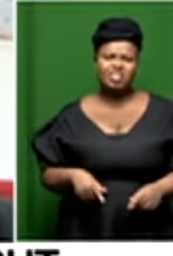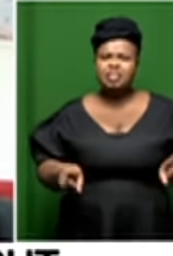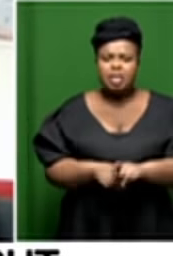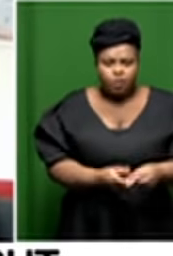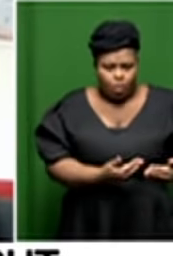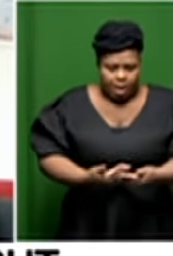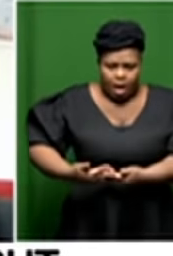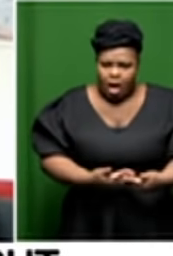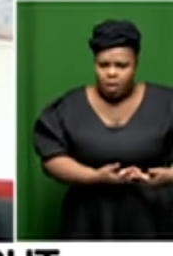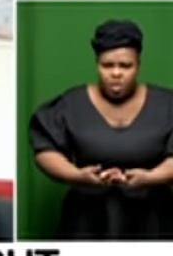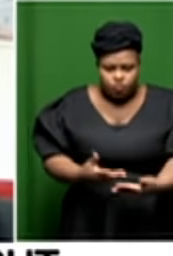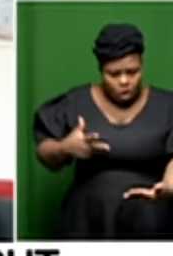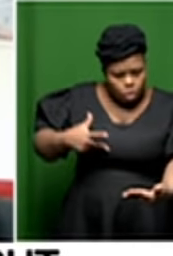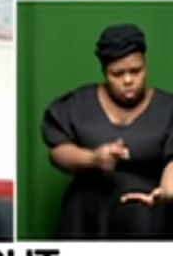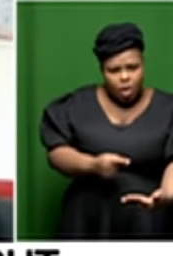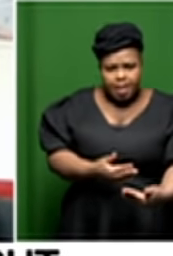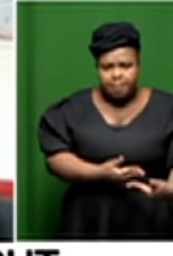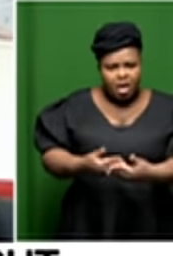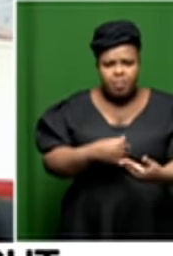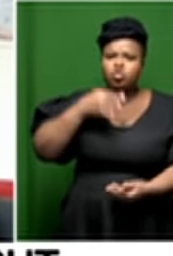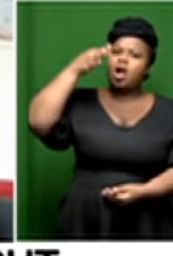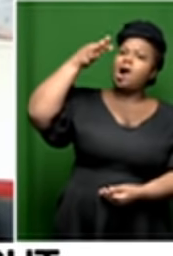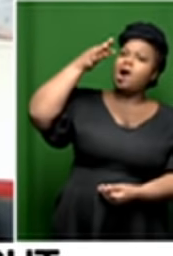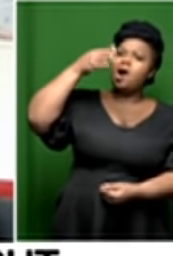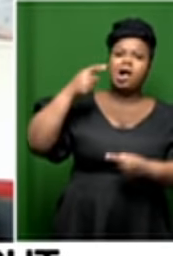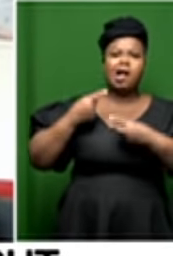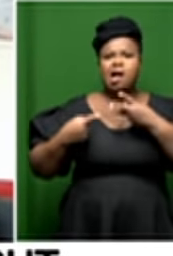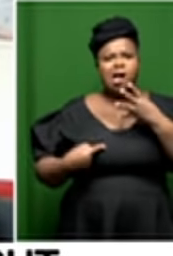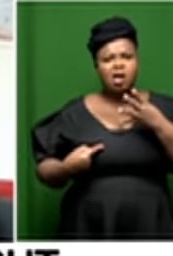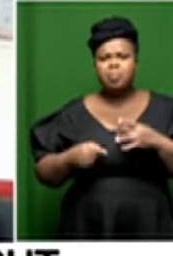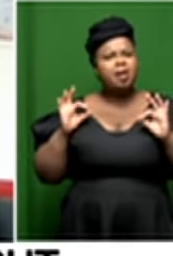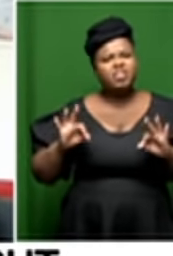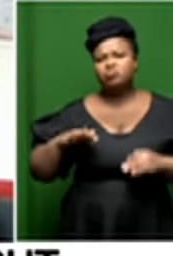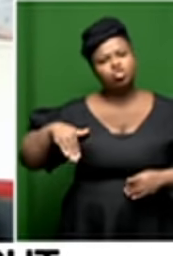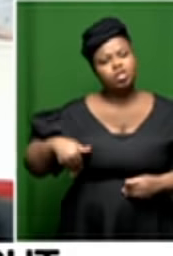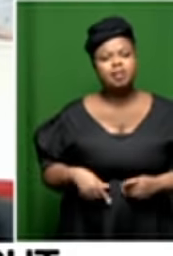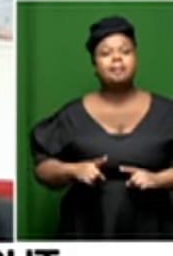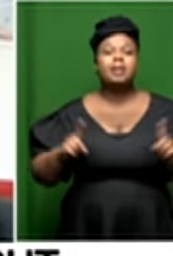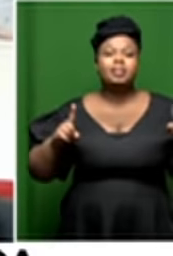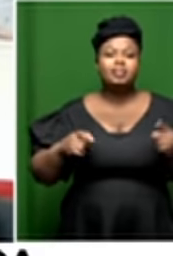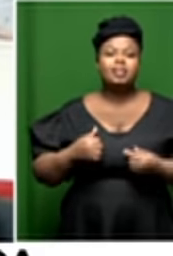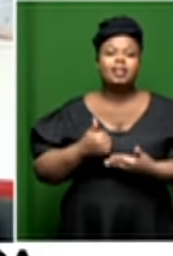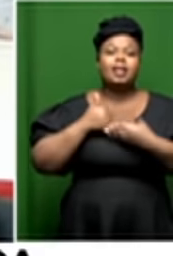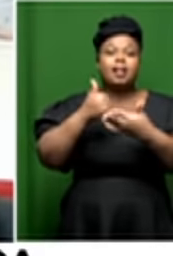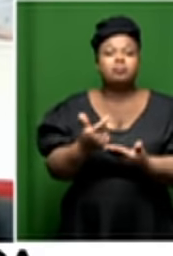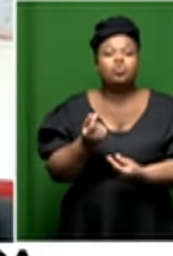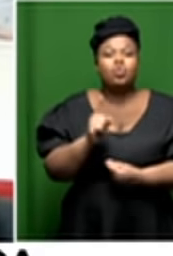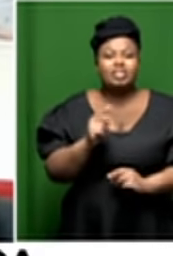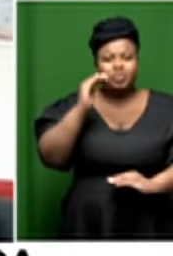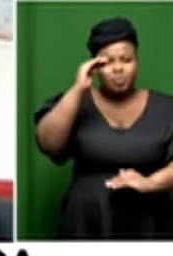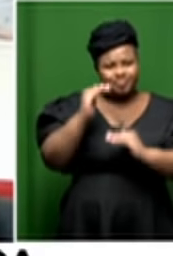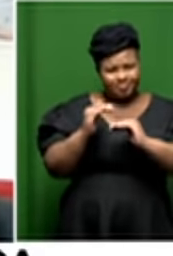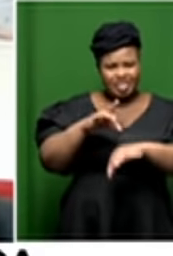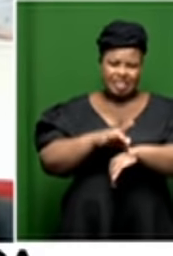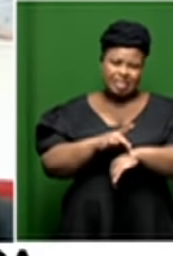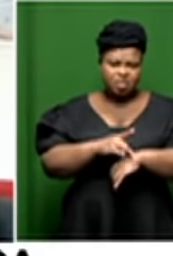immunization, for example, are perfect. What vaccines hope to do is to reduce the burden of disease in a country where they're being rolled out. You will